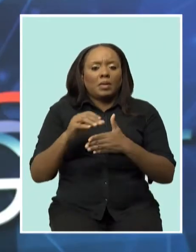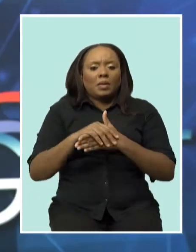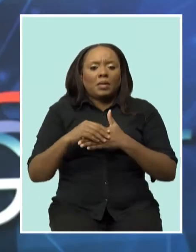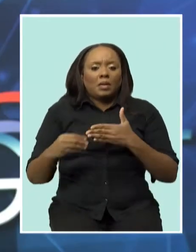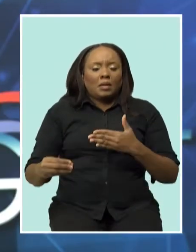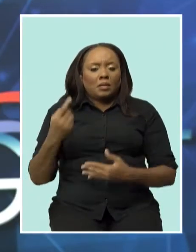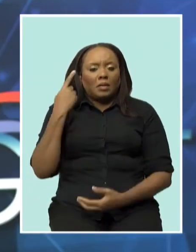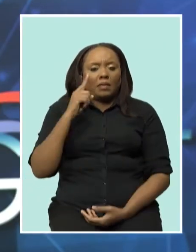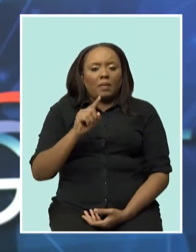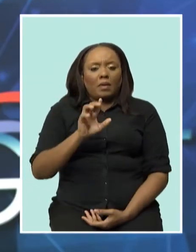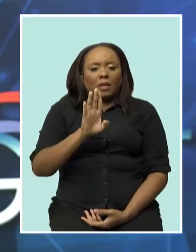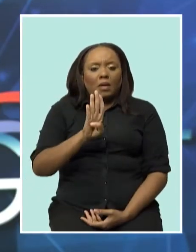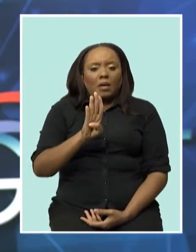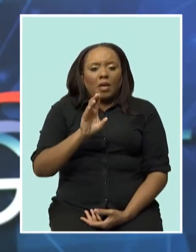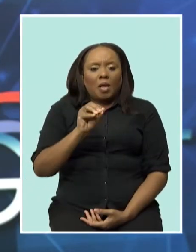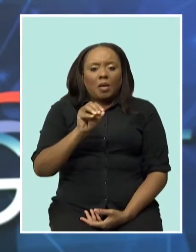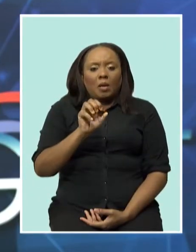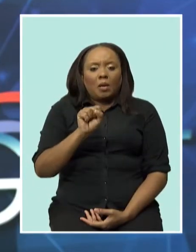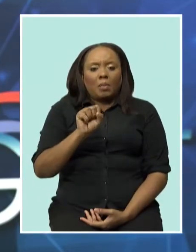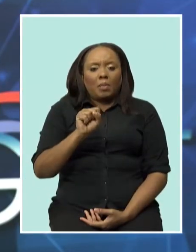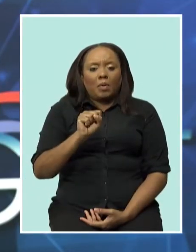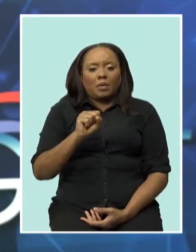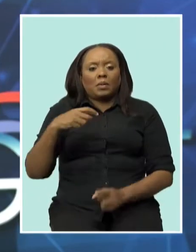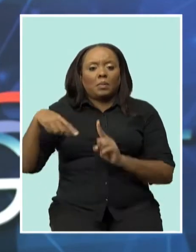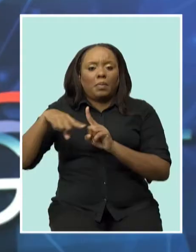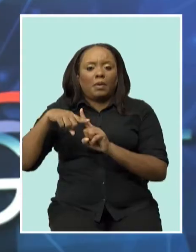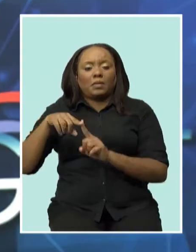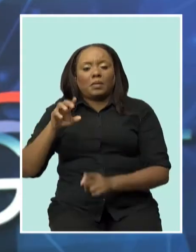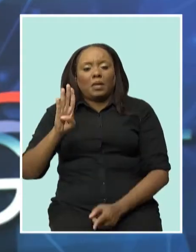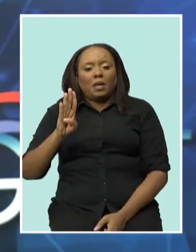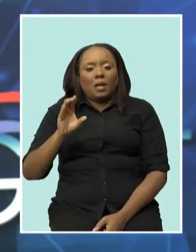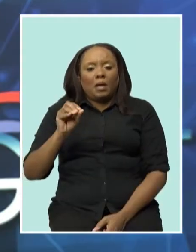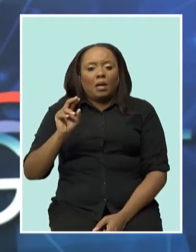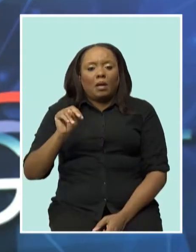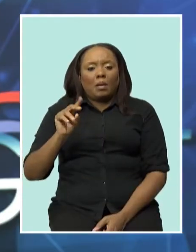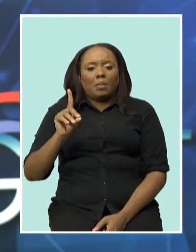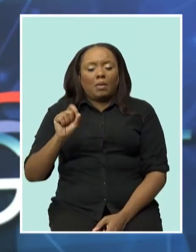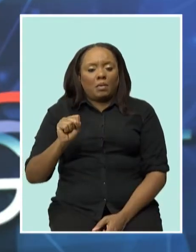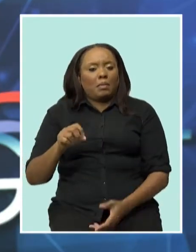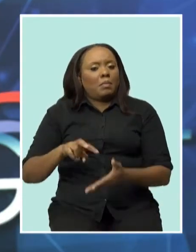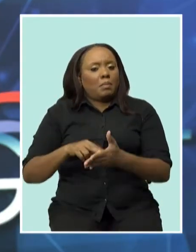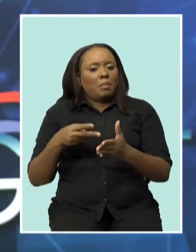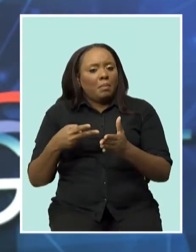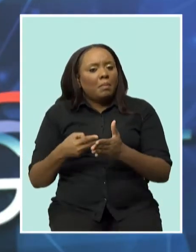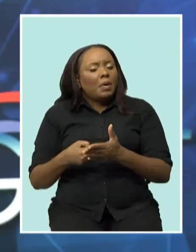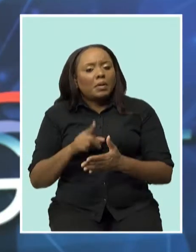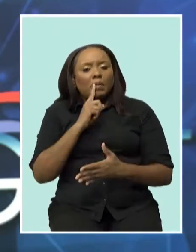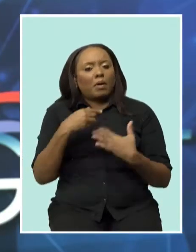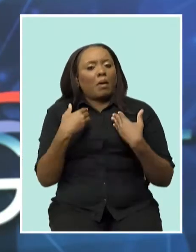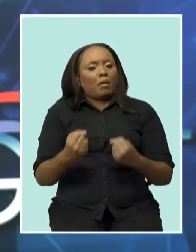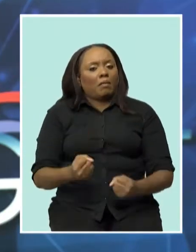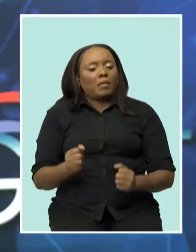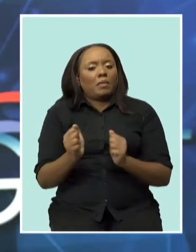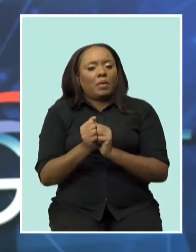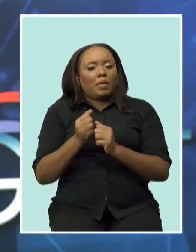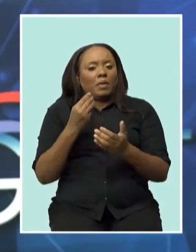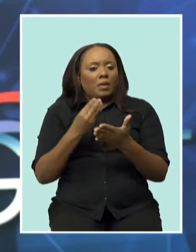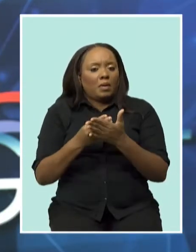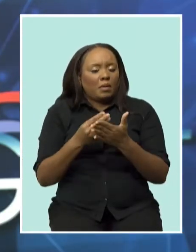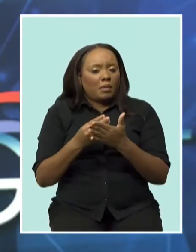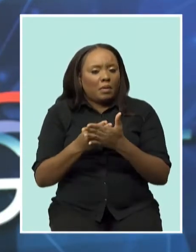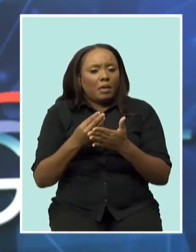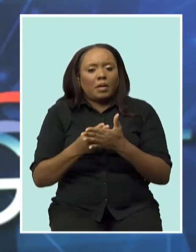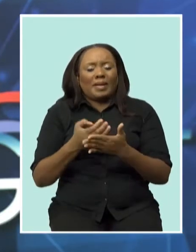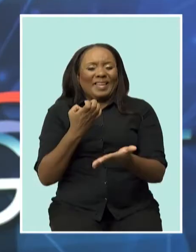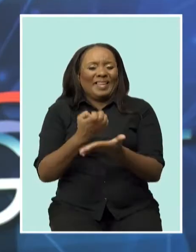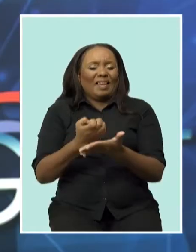Plus bonds by a local commercial bank is being described as a major show of confidence in the island's capital market and the wider economy.